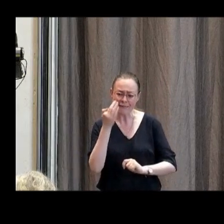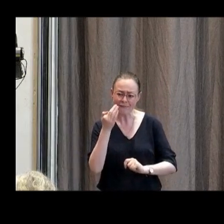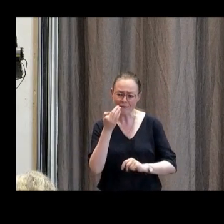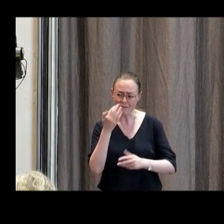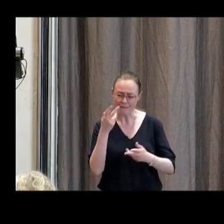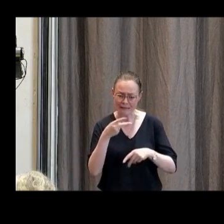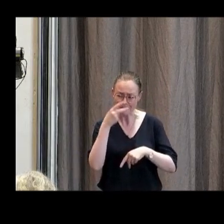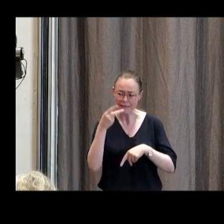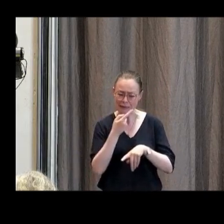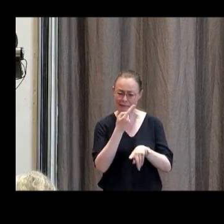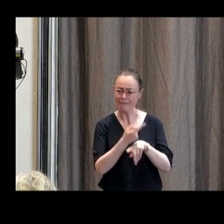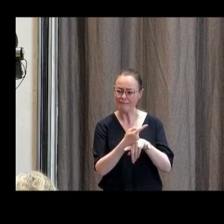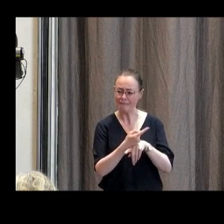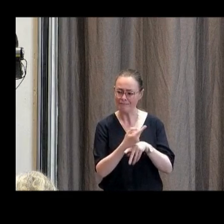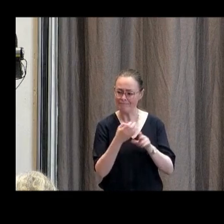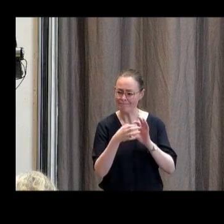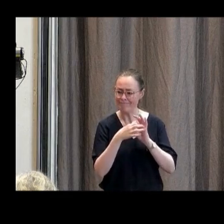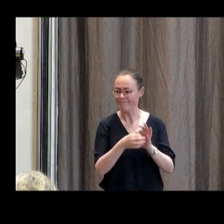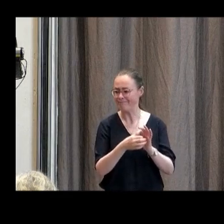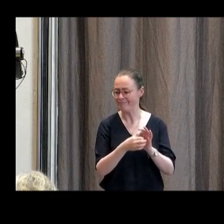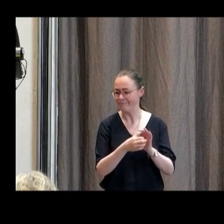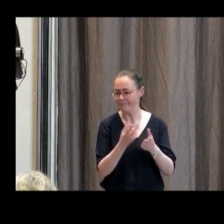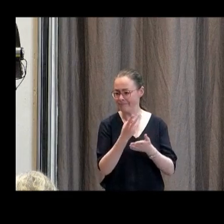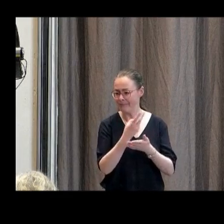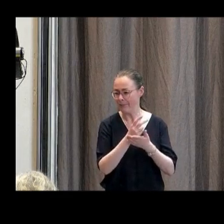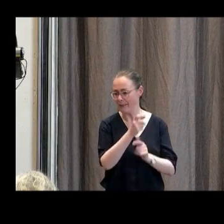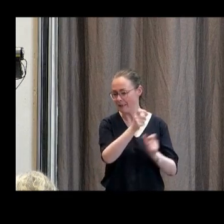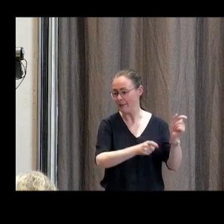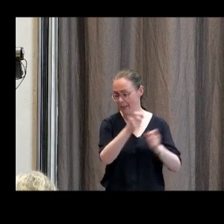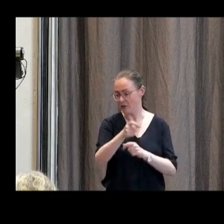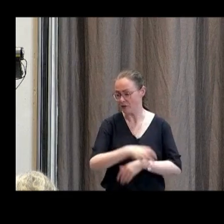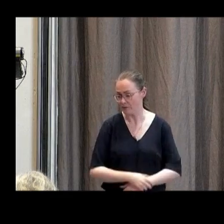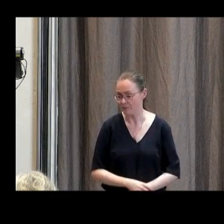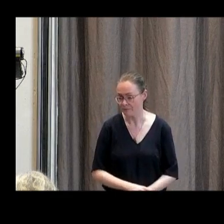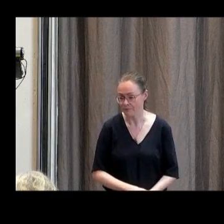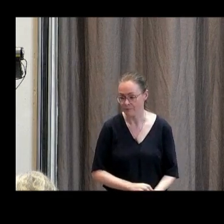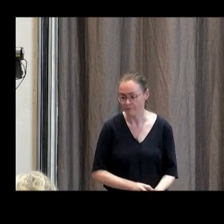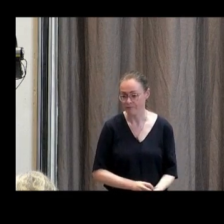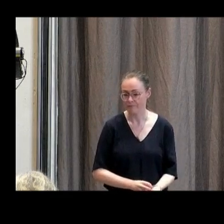in the presence of odours of patients with epilepsy.